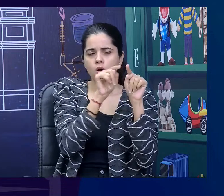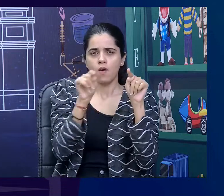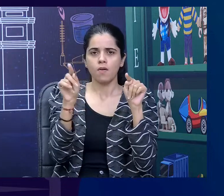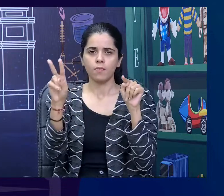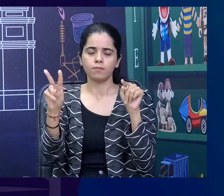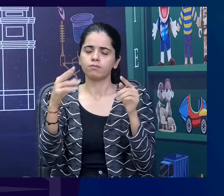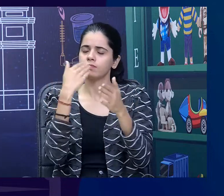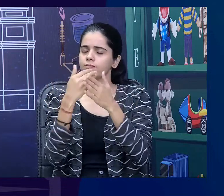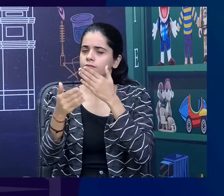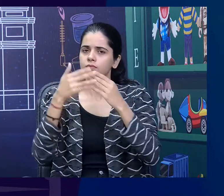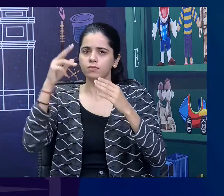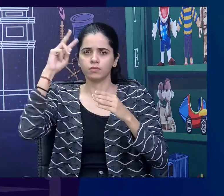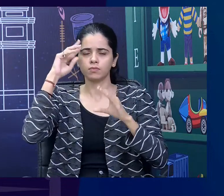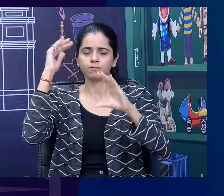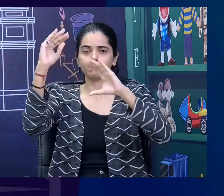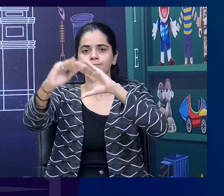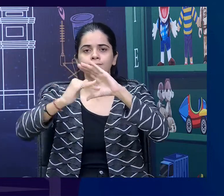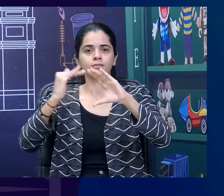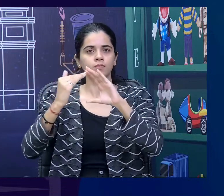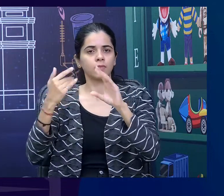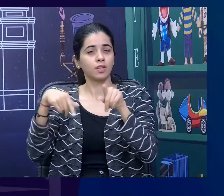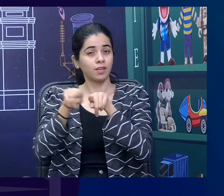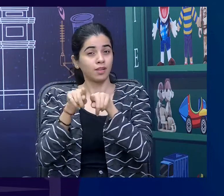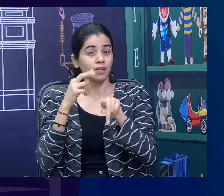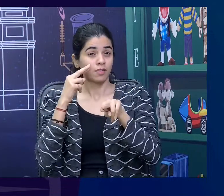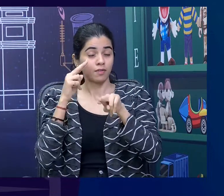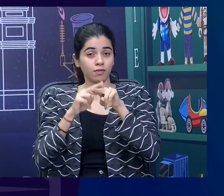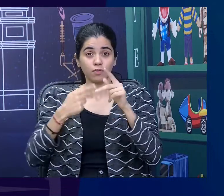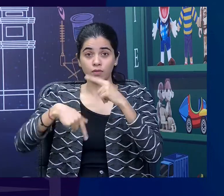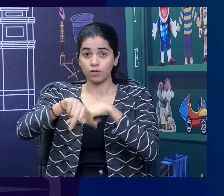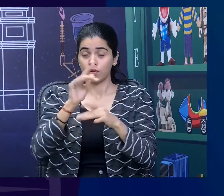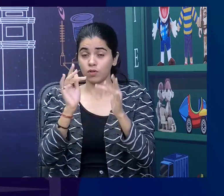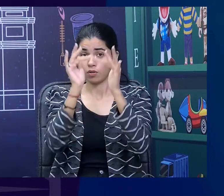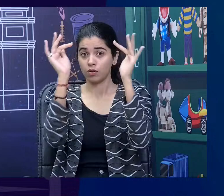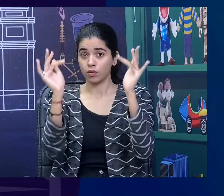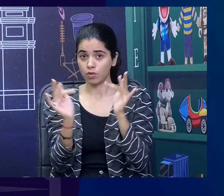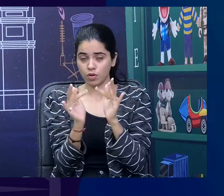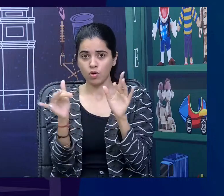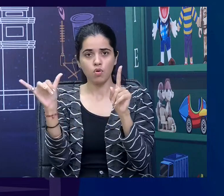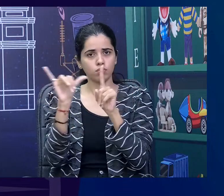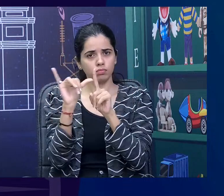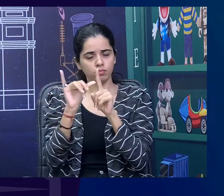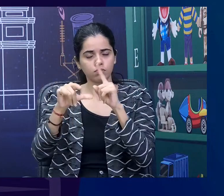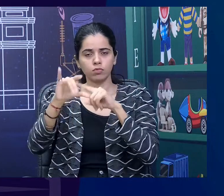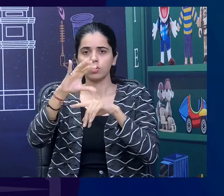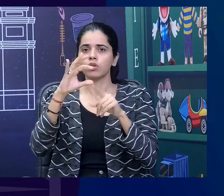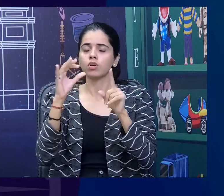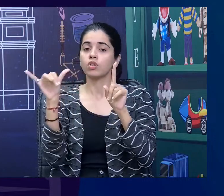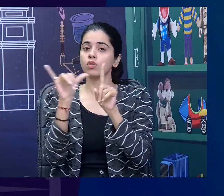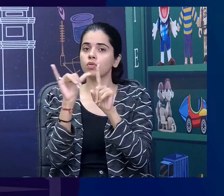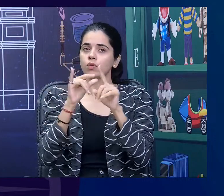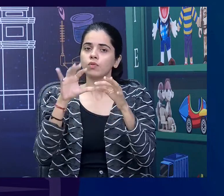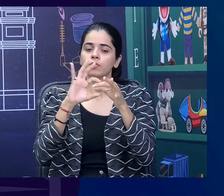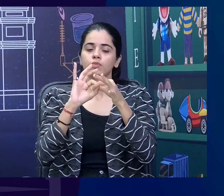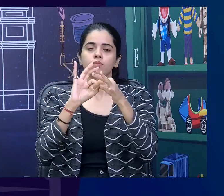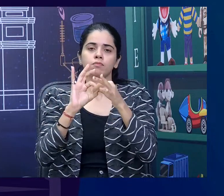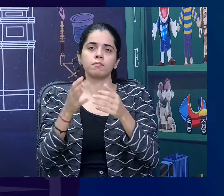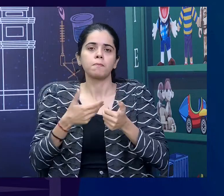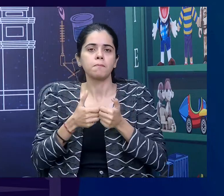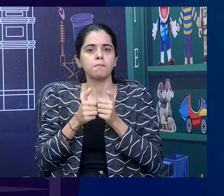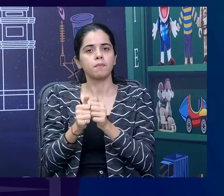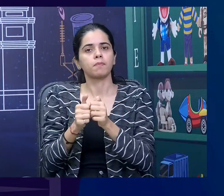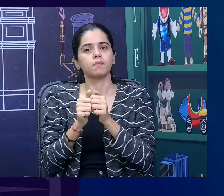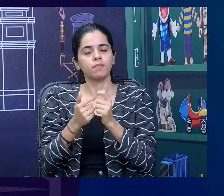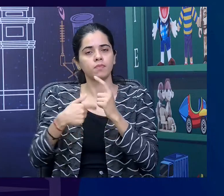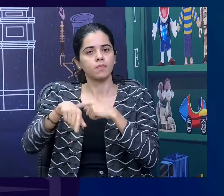12th. And dear learners and viewers, in case you have joined us through our YouTube channels, then you have to go to the live chat box and then only